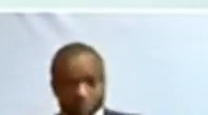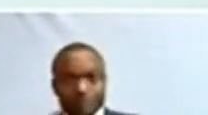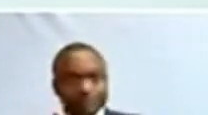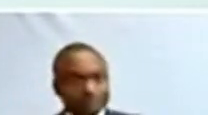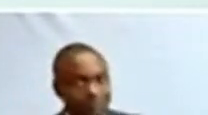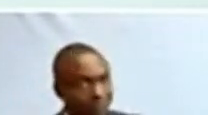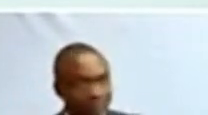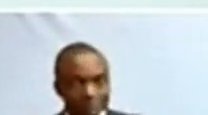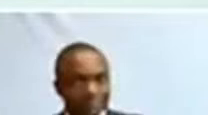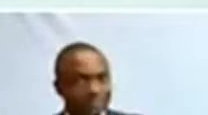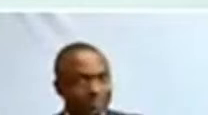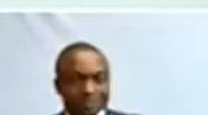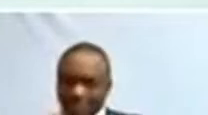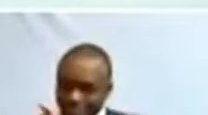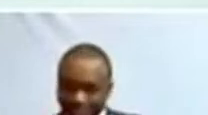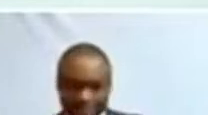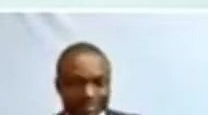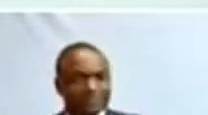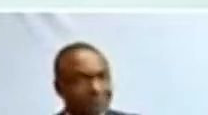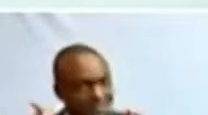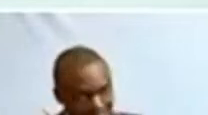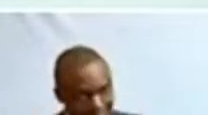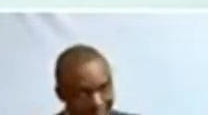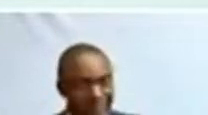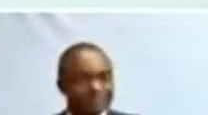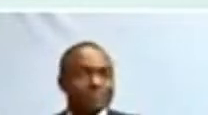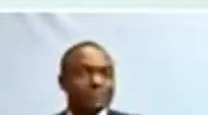same tradition and same.